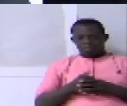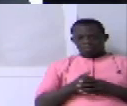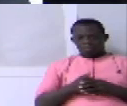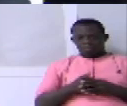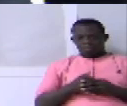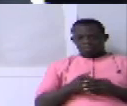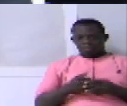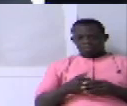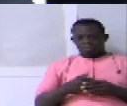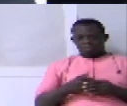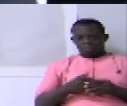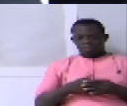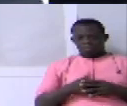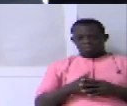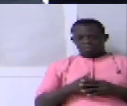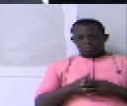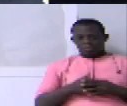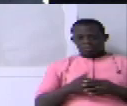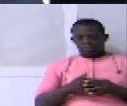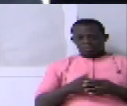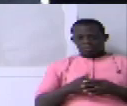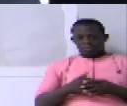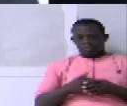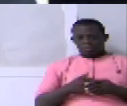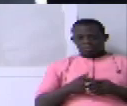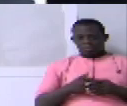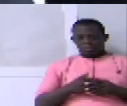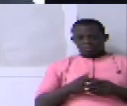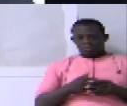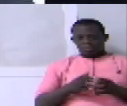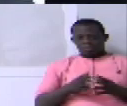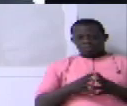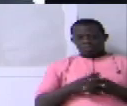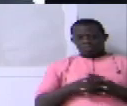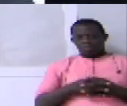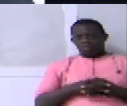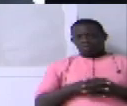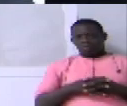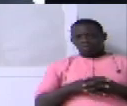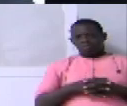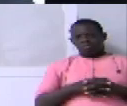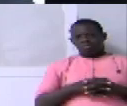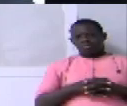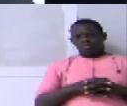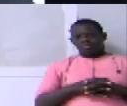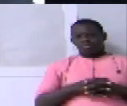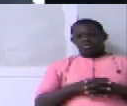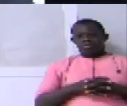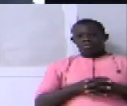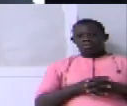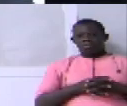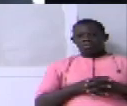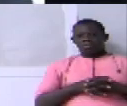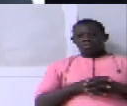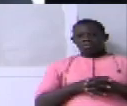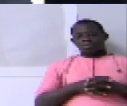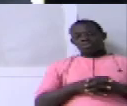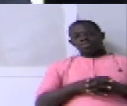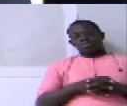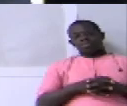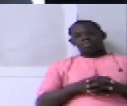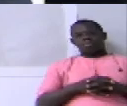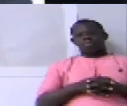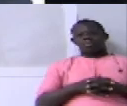ya maro lumenu dila tumandolu mbaji bela le kanyin kolu be kafuje nga ya kafunyoma nga safe mbe